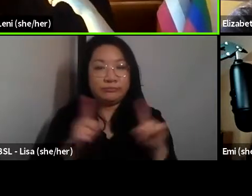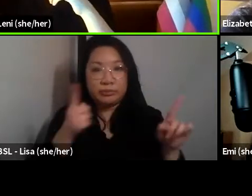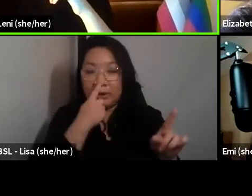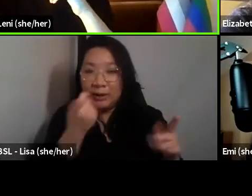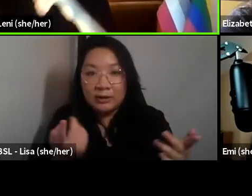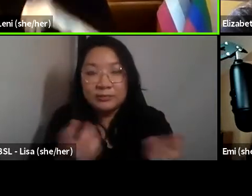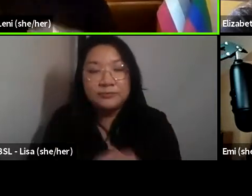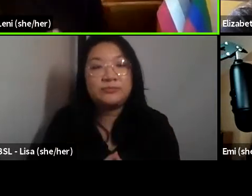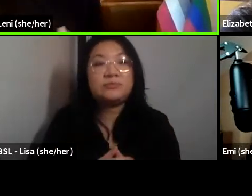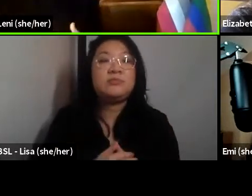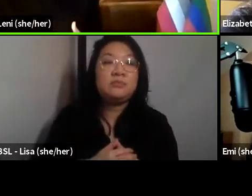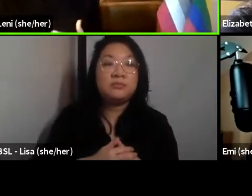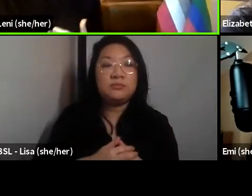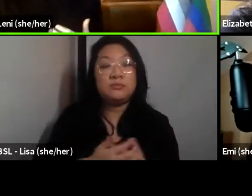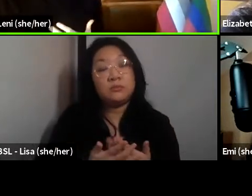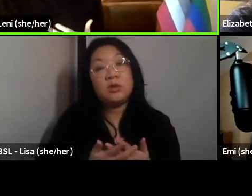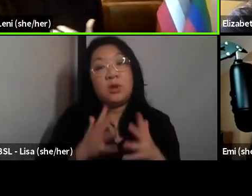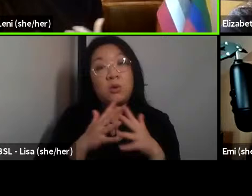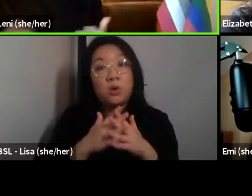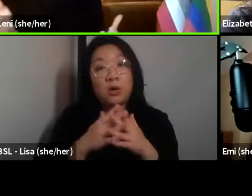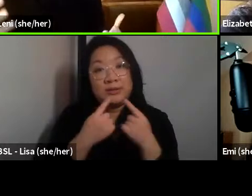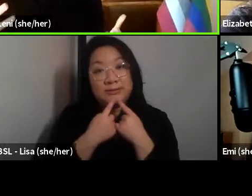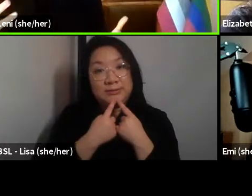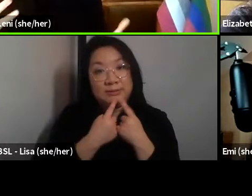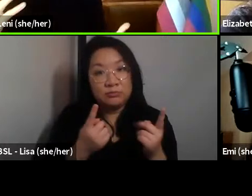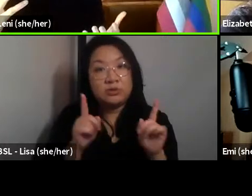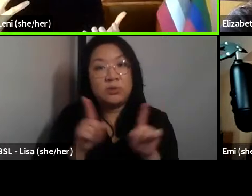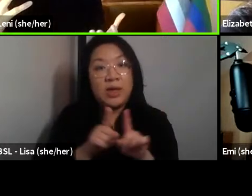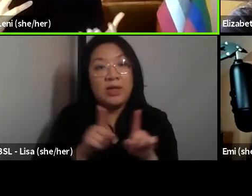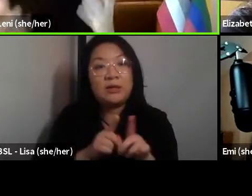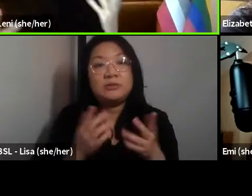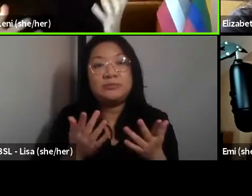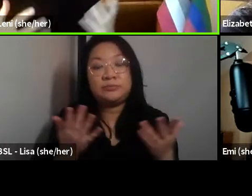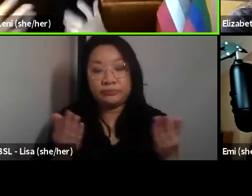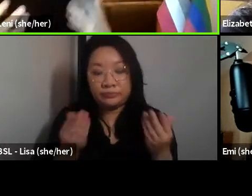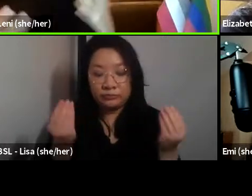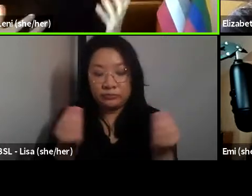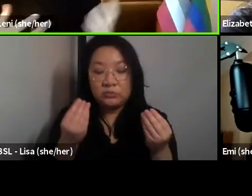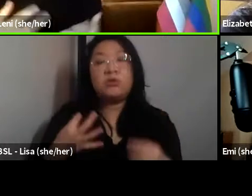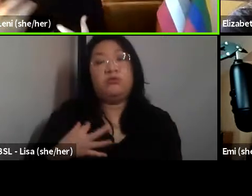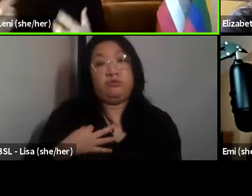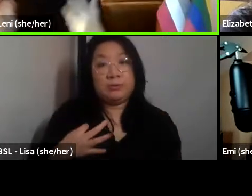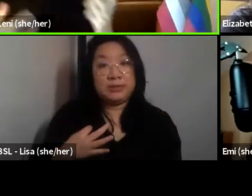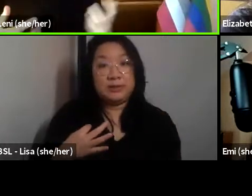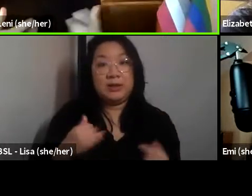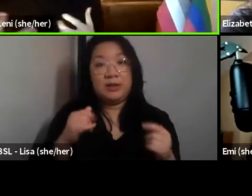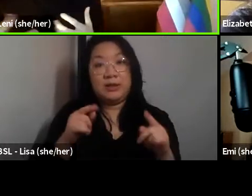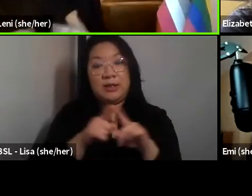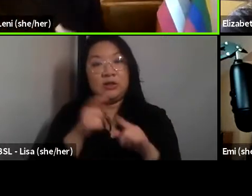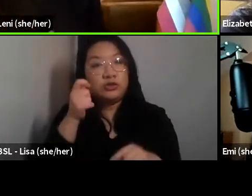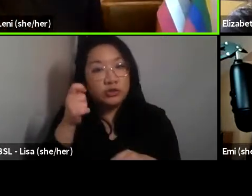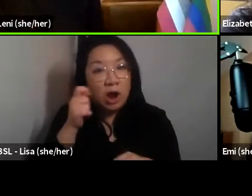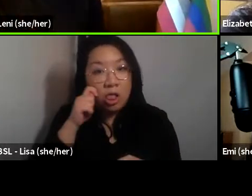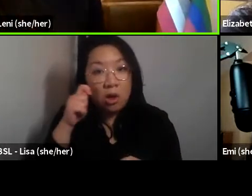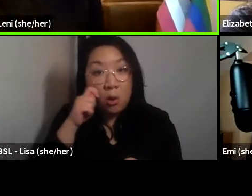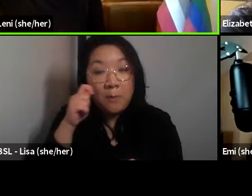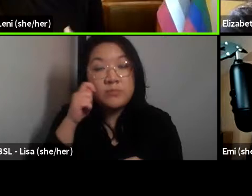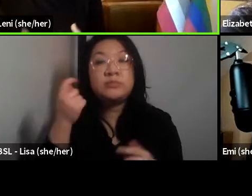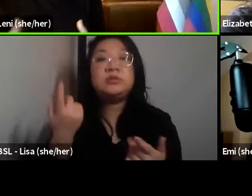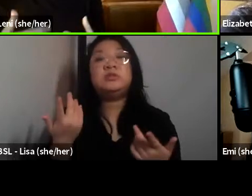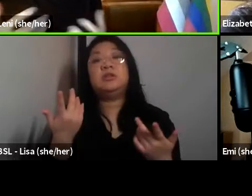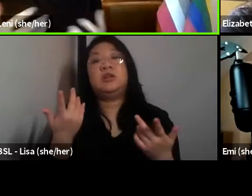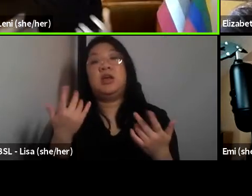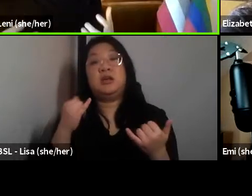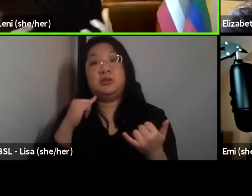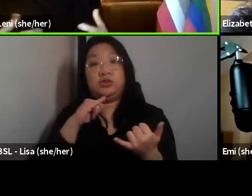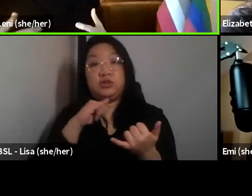yeah, and I think it's worth saying that also, you know, that representation of the Sherlock Holmes, the Sheldon Cooper,